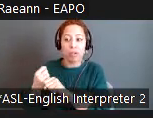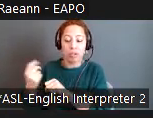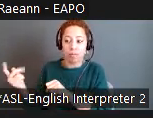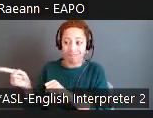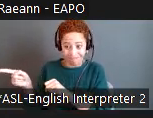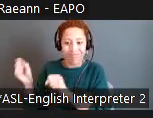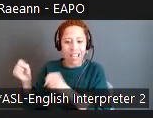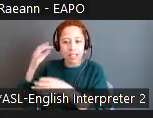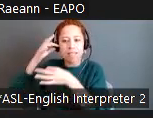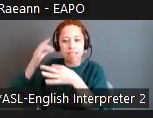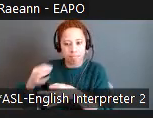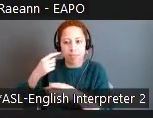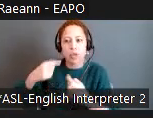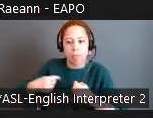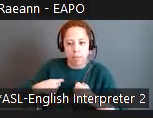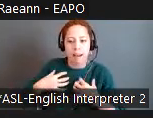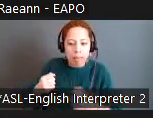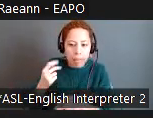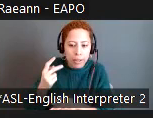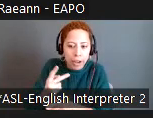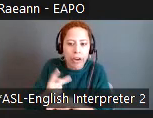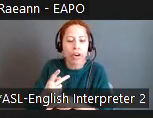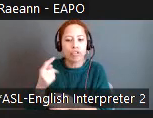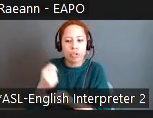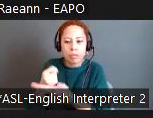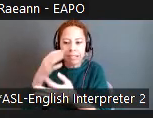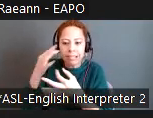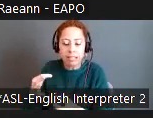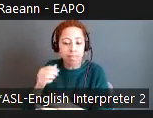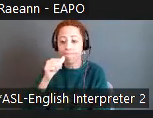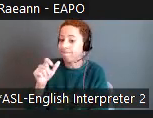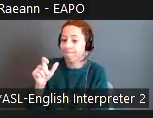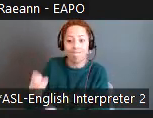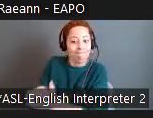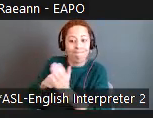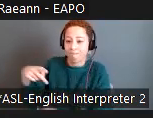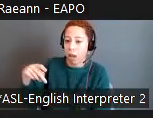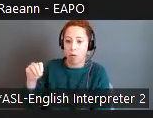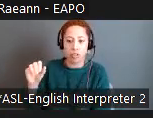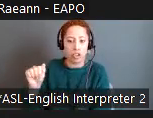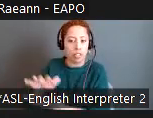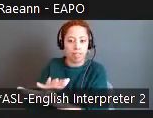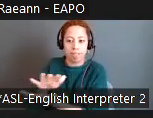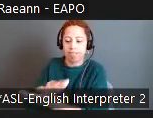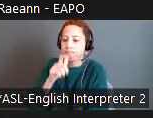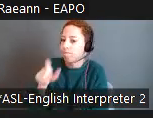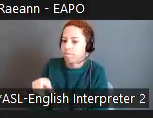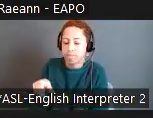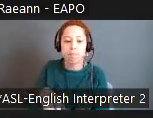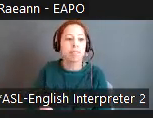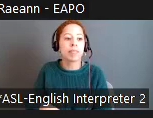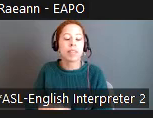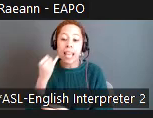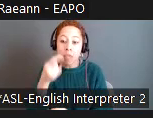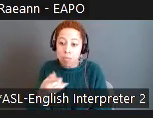decisions for you without the power of attorney. Now, if you want someone else to make those decisions for you, such as your